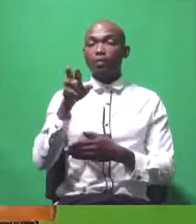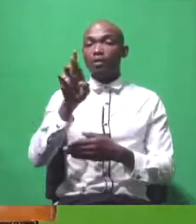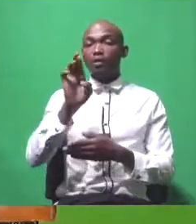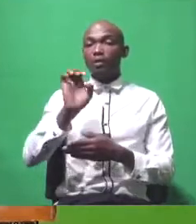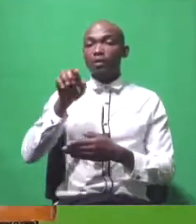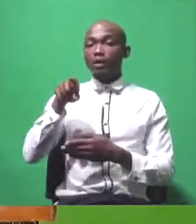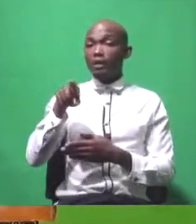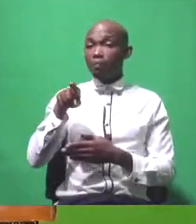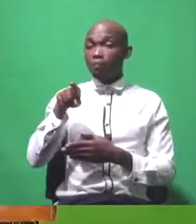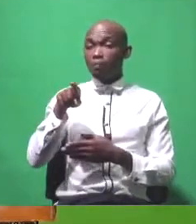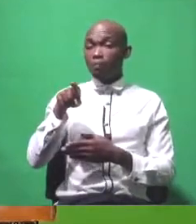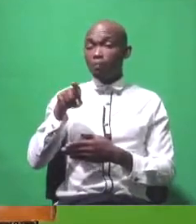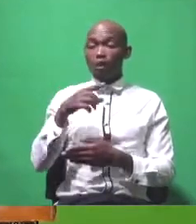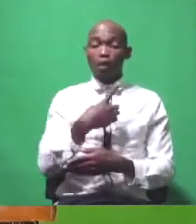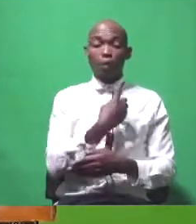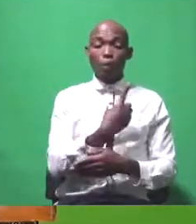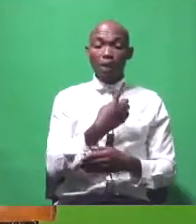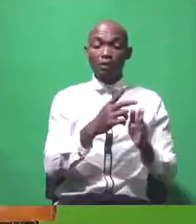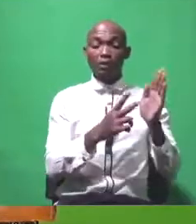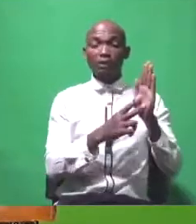from RIP